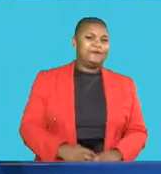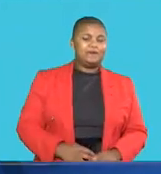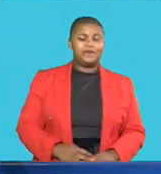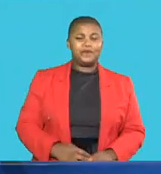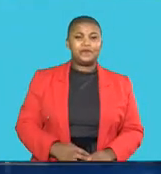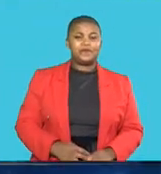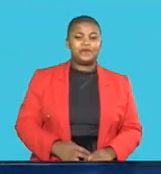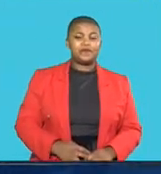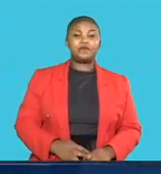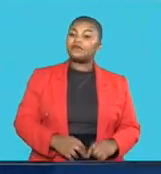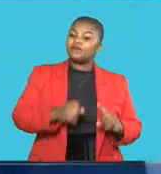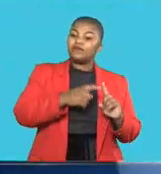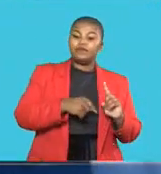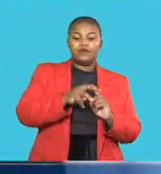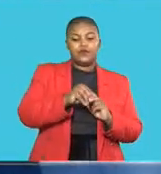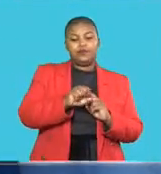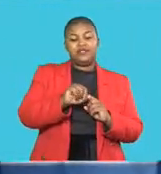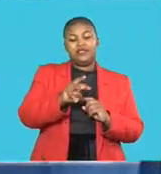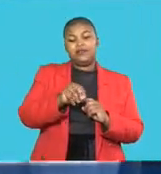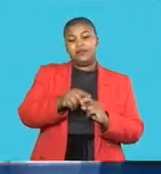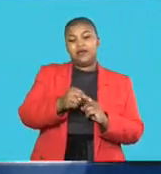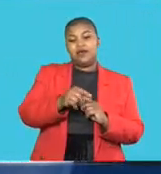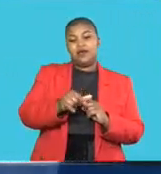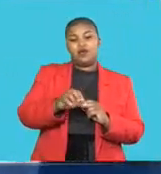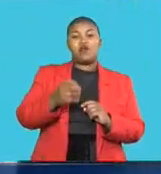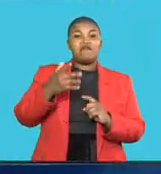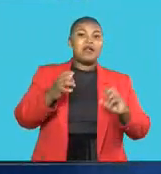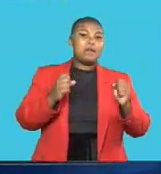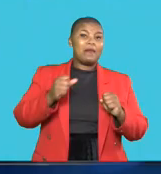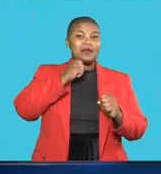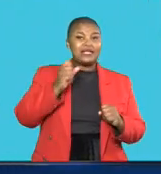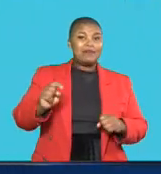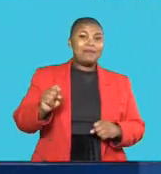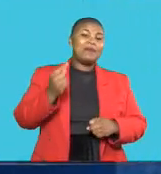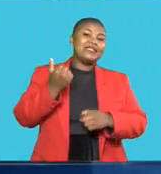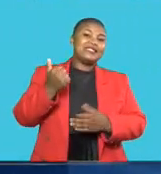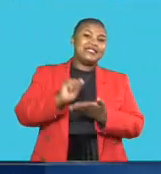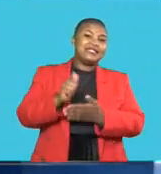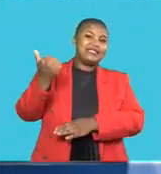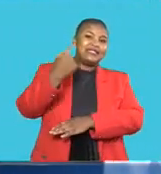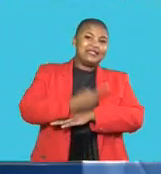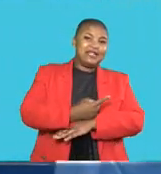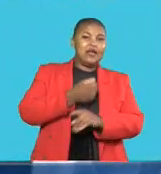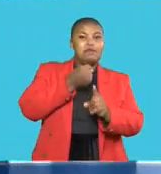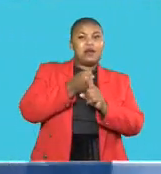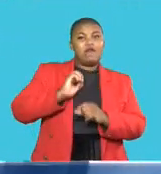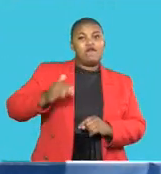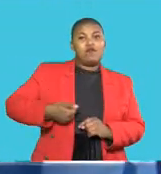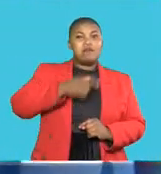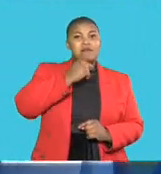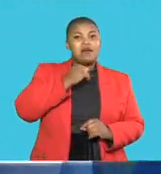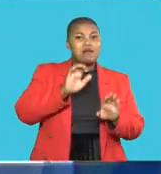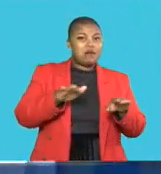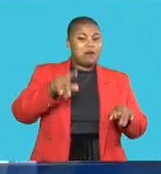uhlabele phambili ngokuveza ukuthi empeleni lomgubho noma lomkhankaso wensuku ezishumi nesithupha zokulwisana nodlame olubhekiswe kubantu besifazane